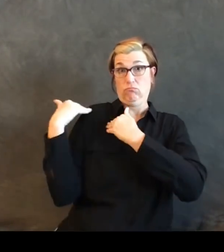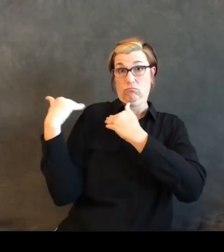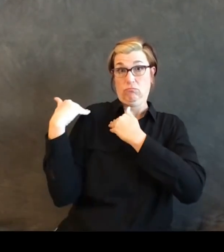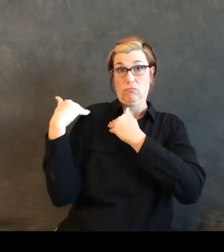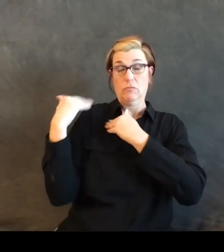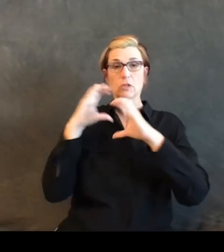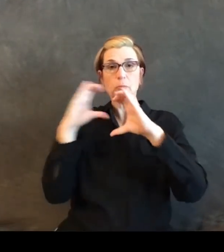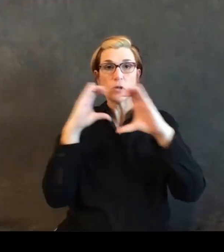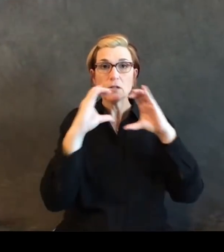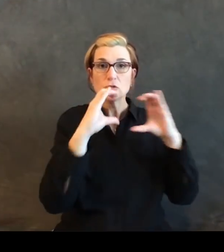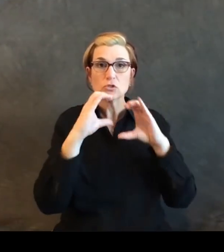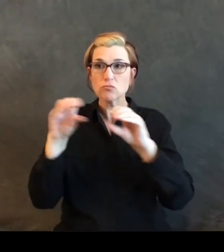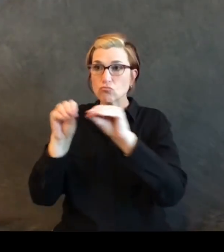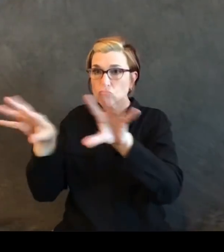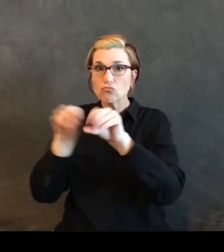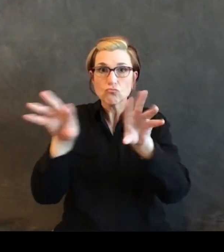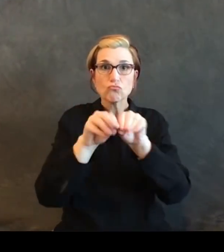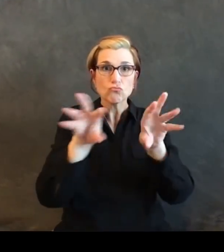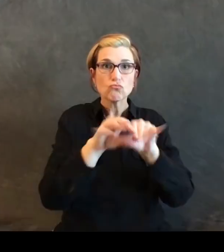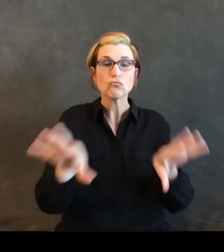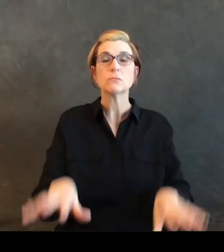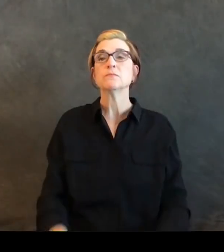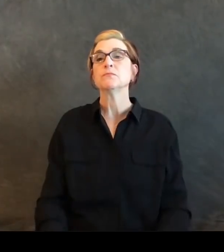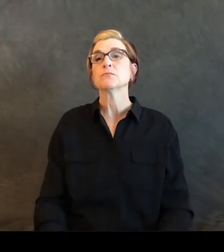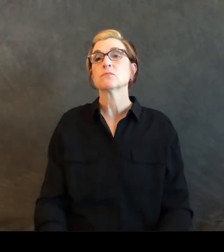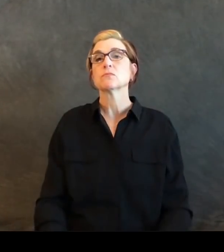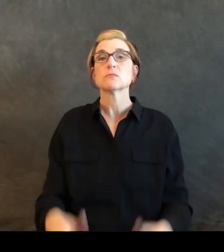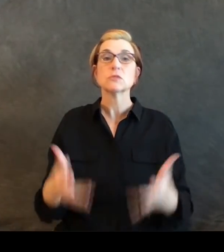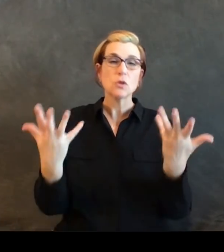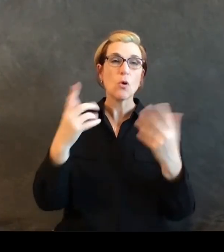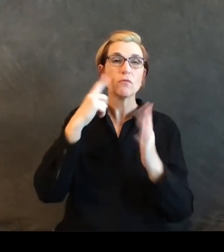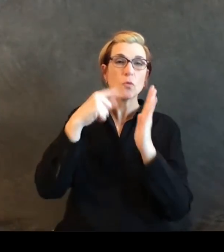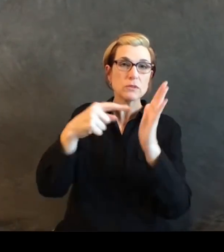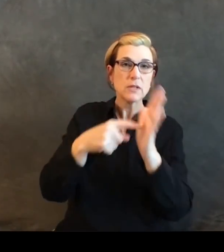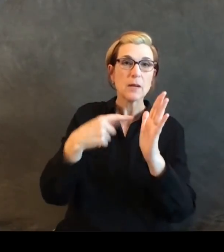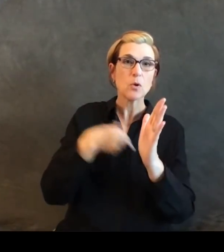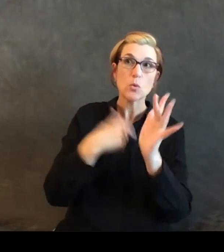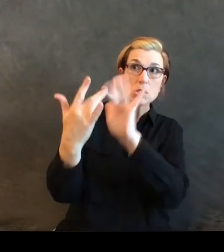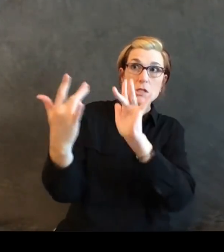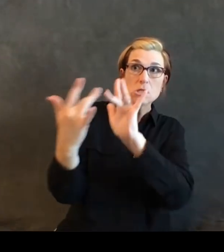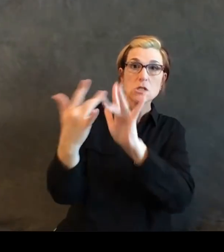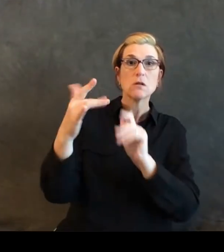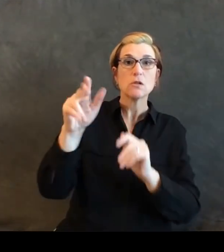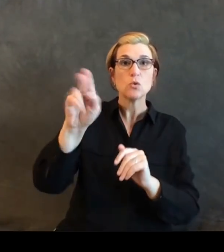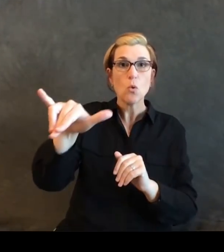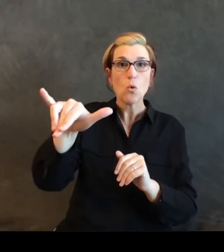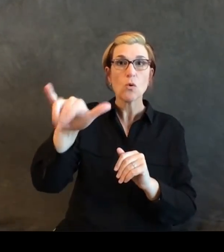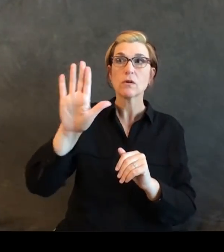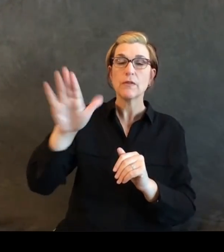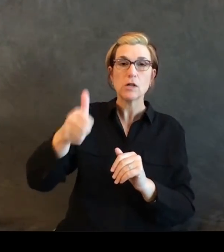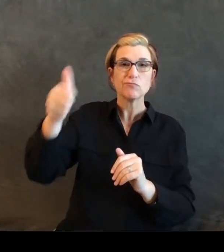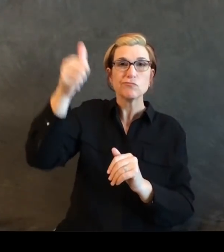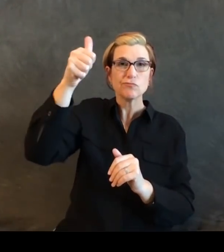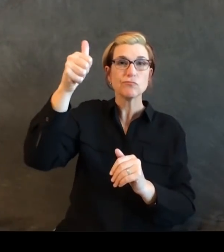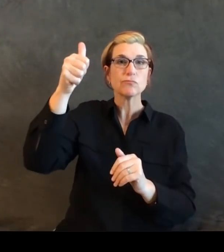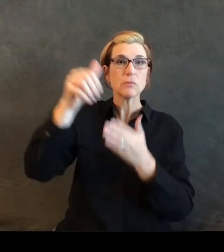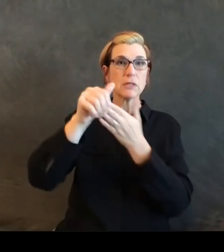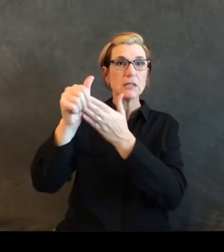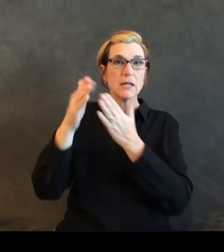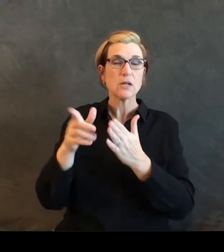including we've been spending a lot of time with New York officials because that really is by far the hottest spot. They've